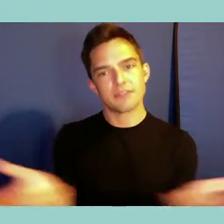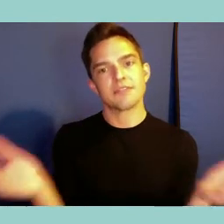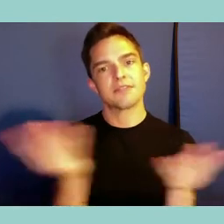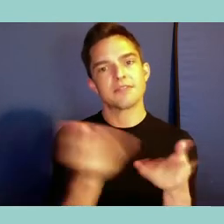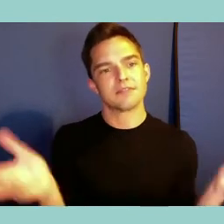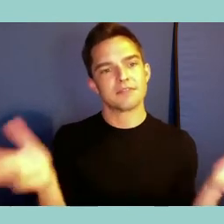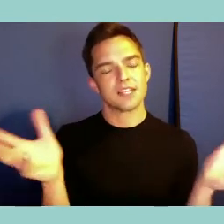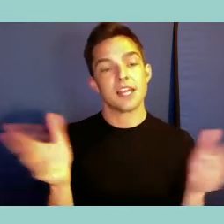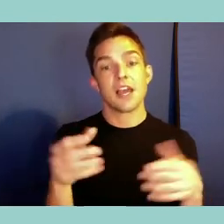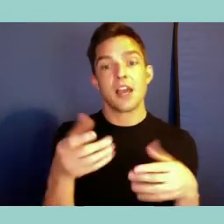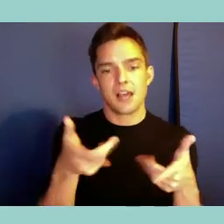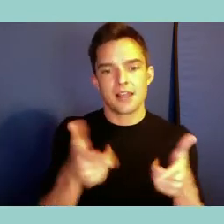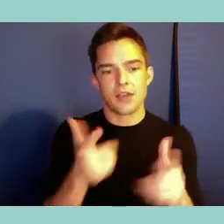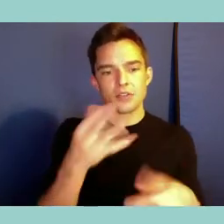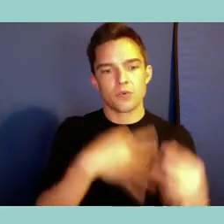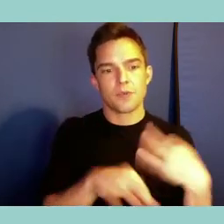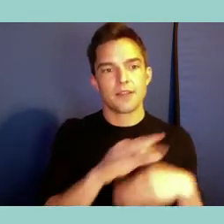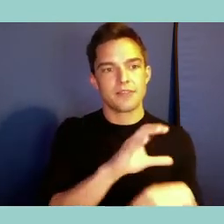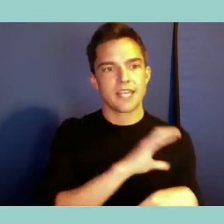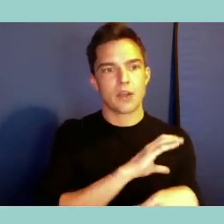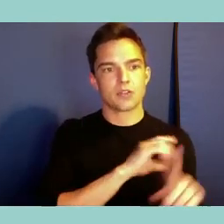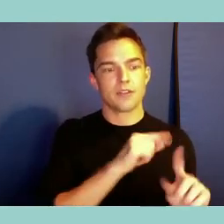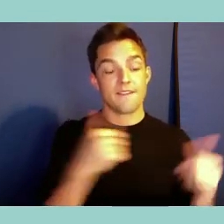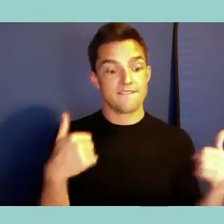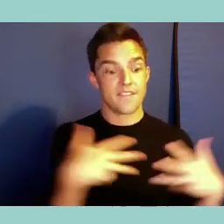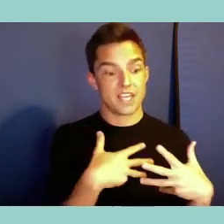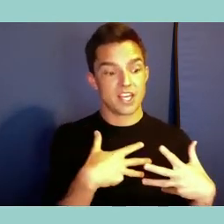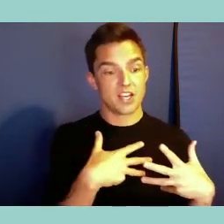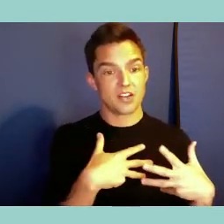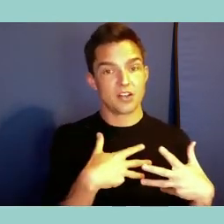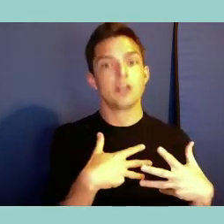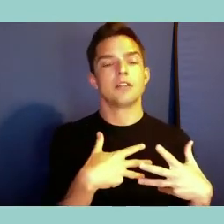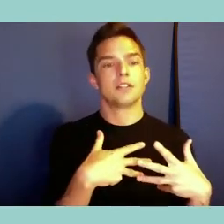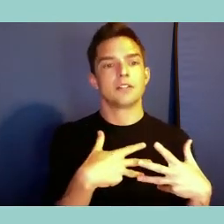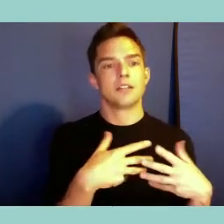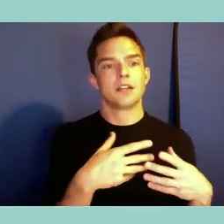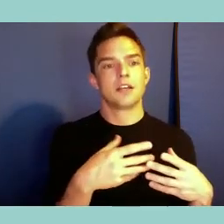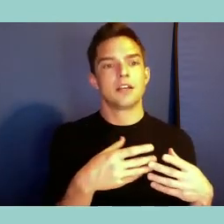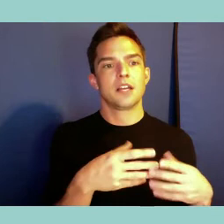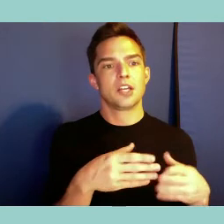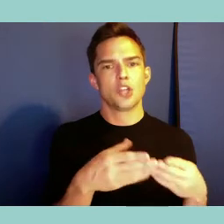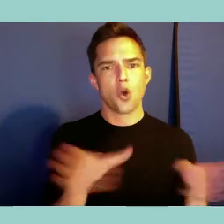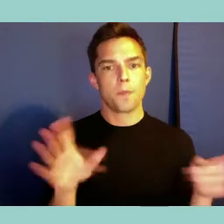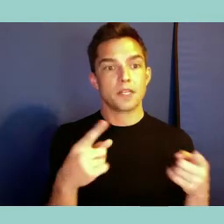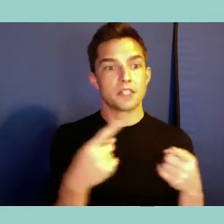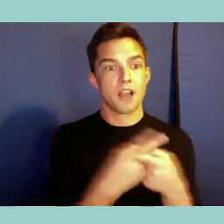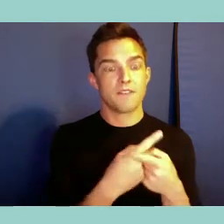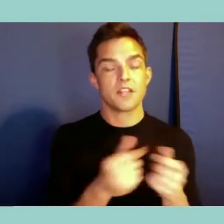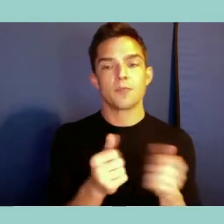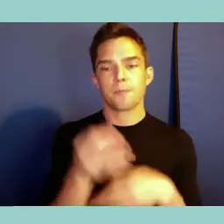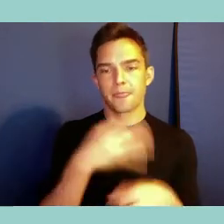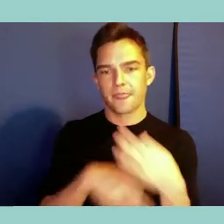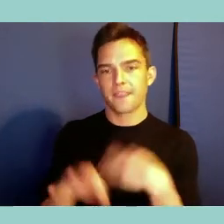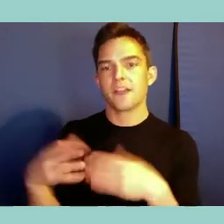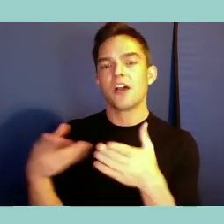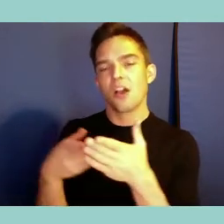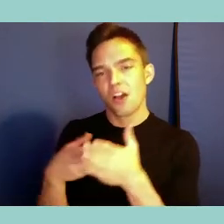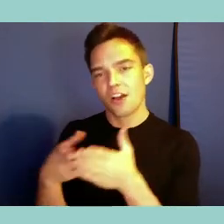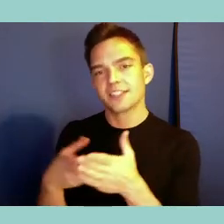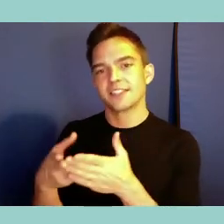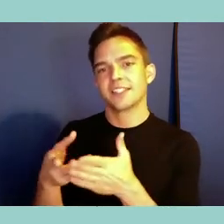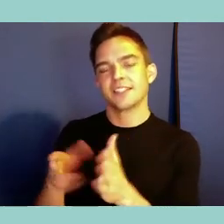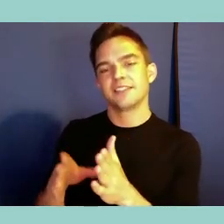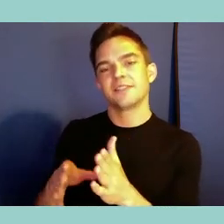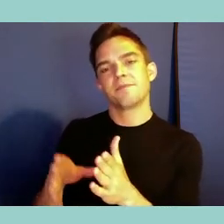us replace the characteristic of fear and open conflict with honesty and